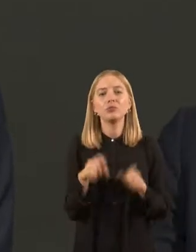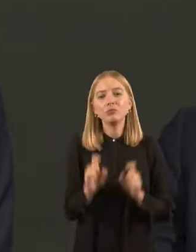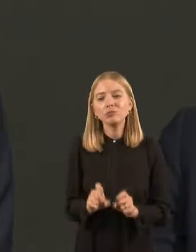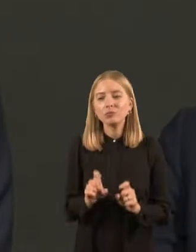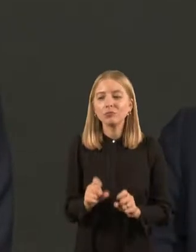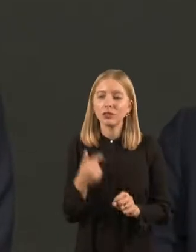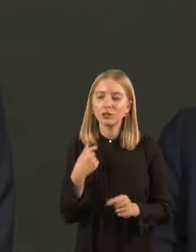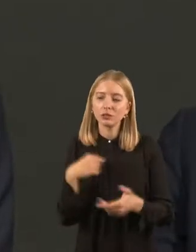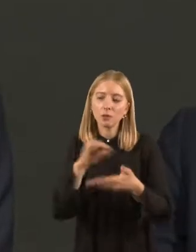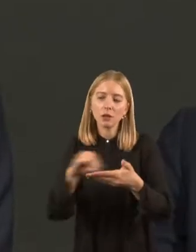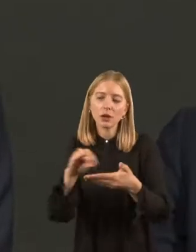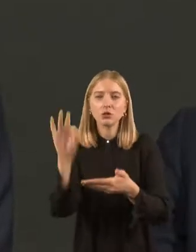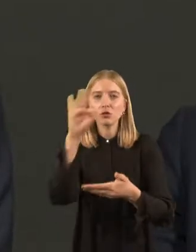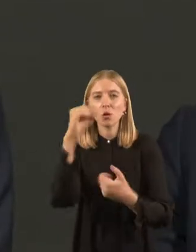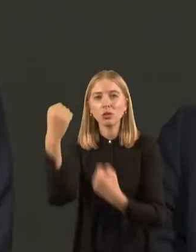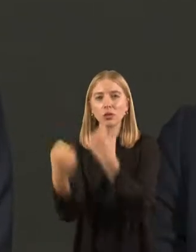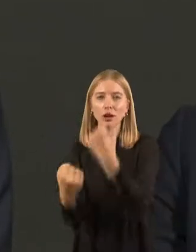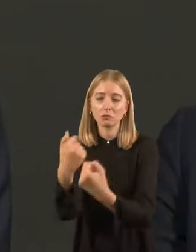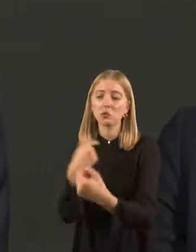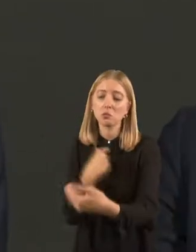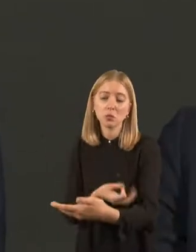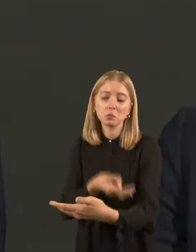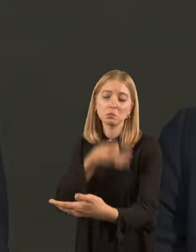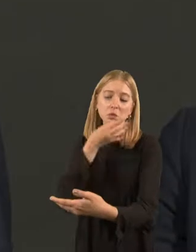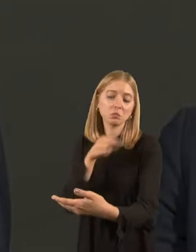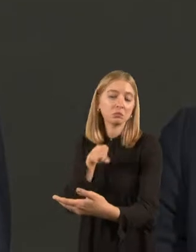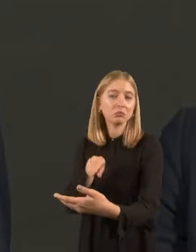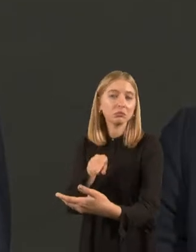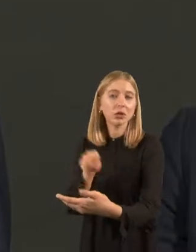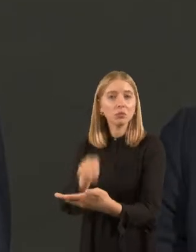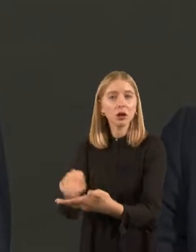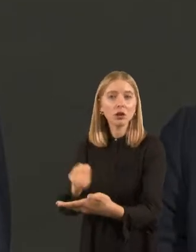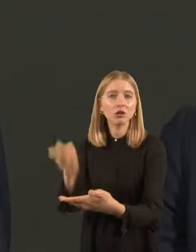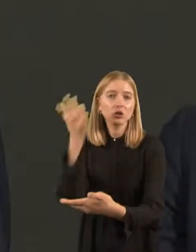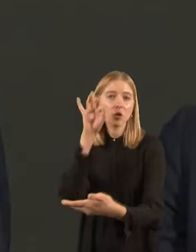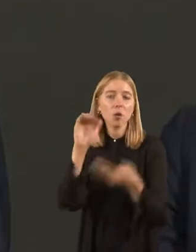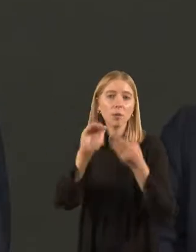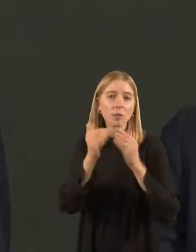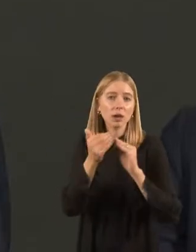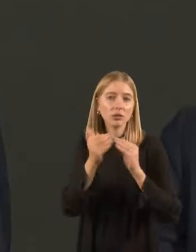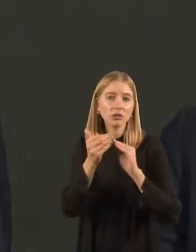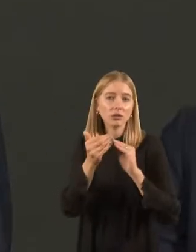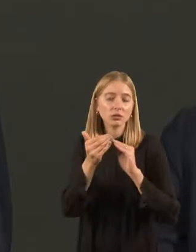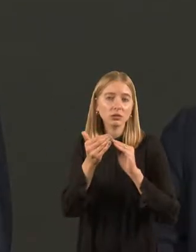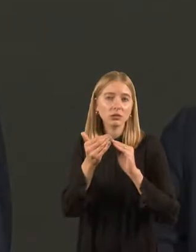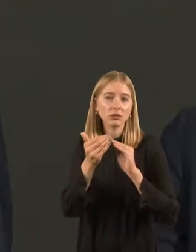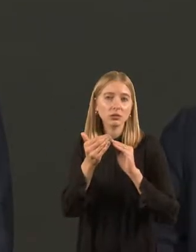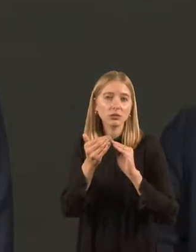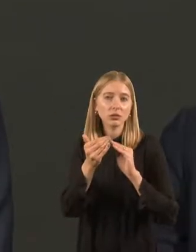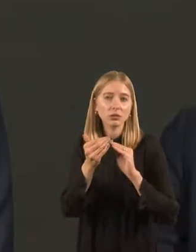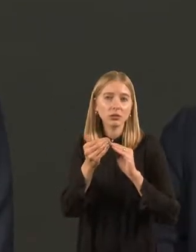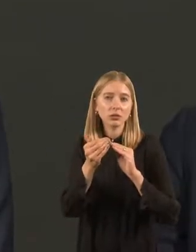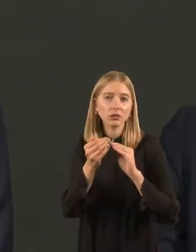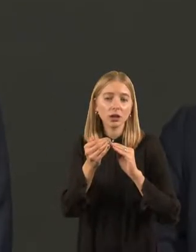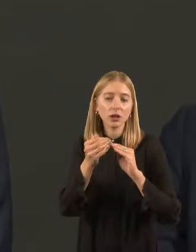of private cars. So actually, I read the